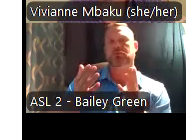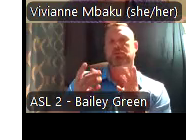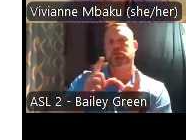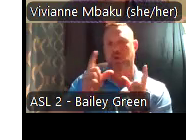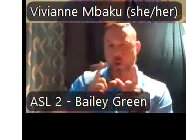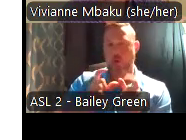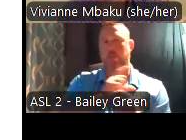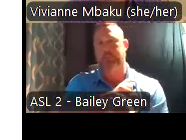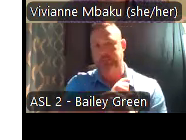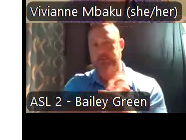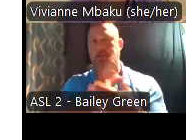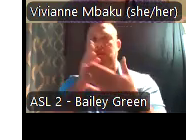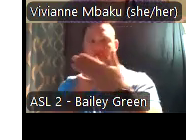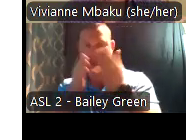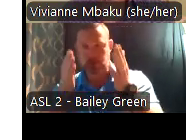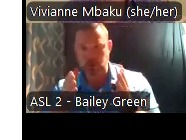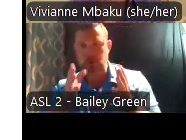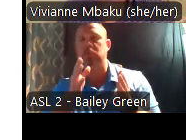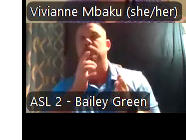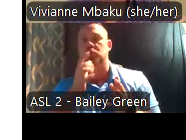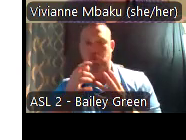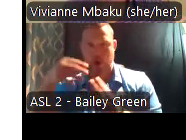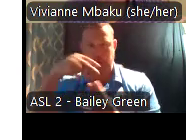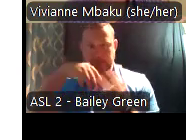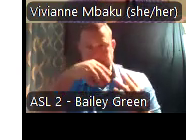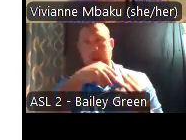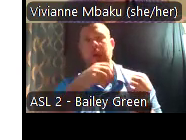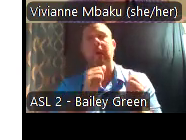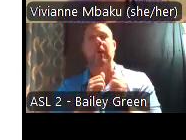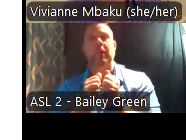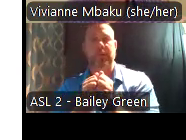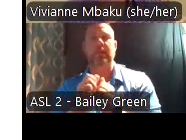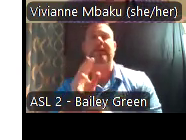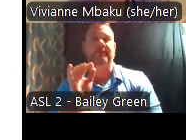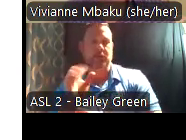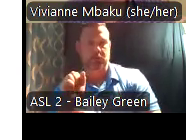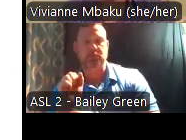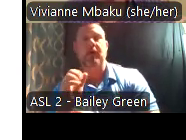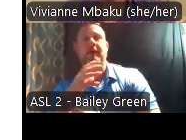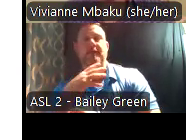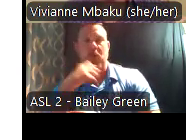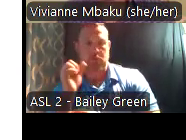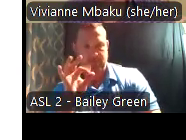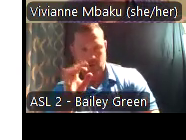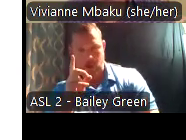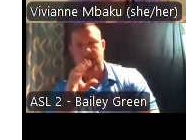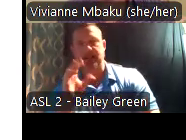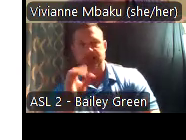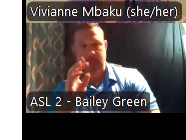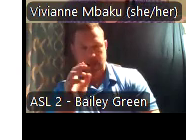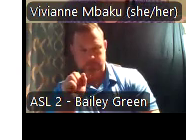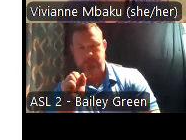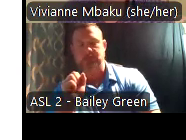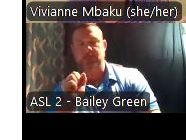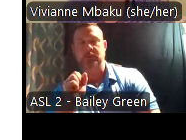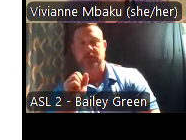police and prosecutors that are interacting with victims of elder fraud and scams,